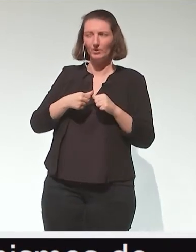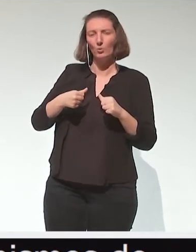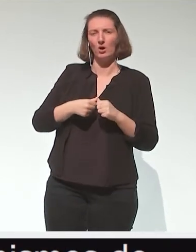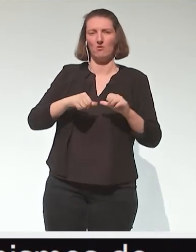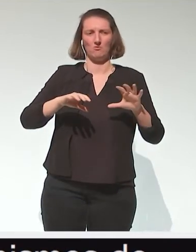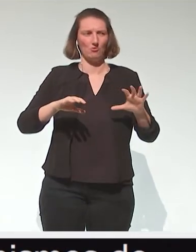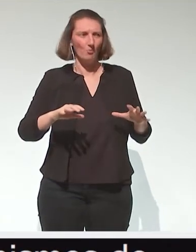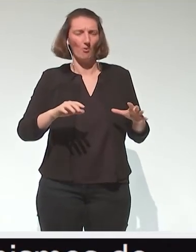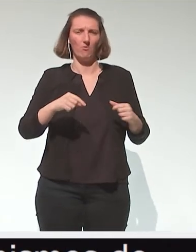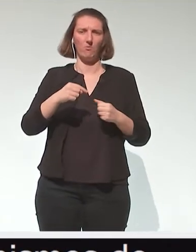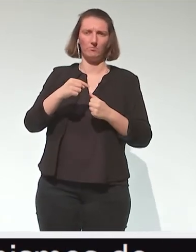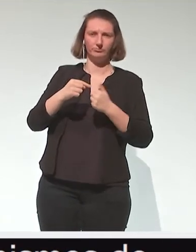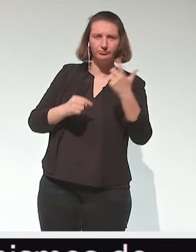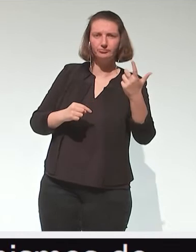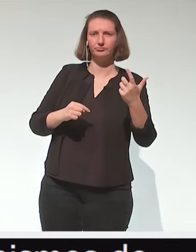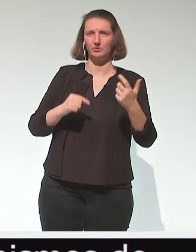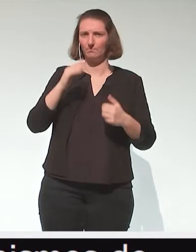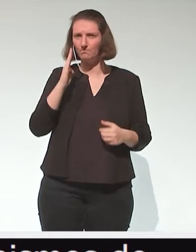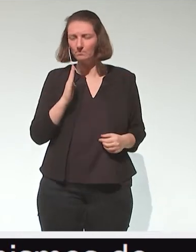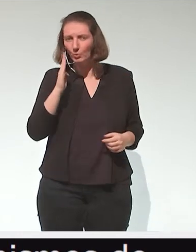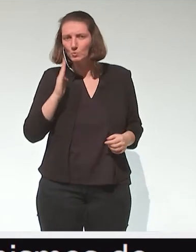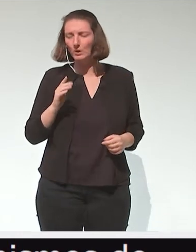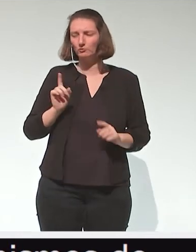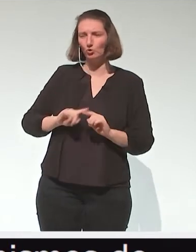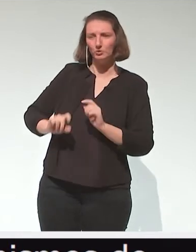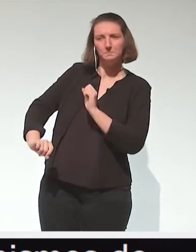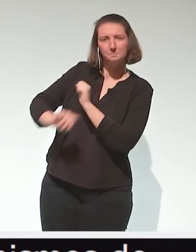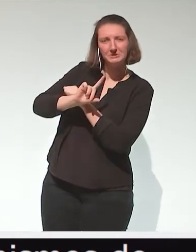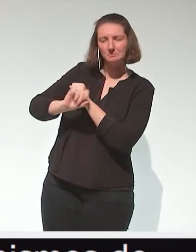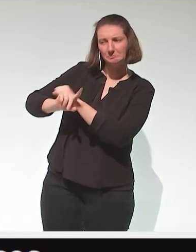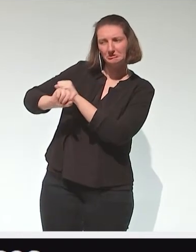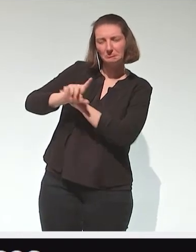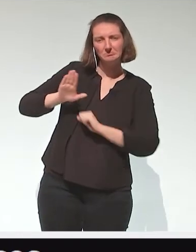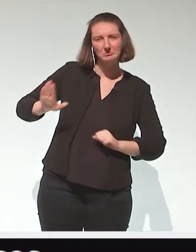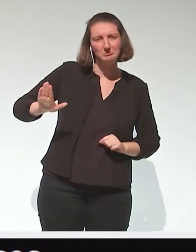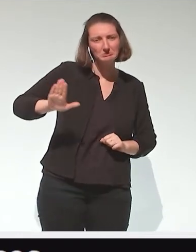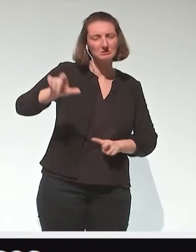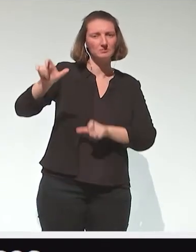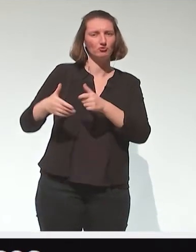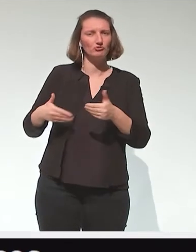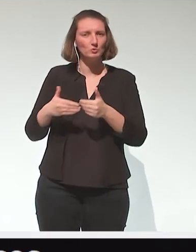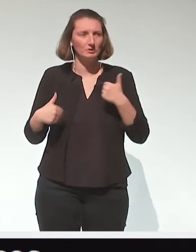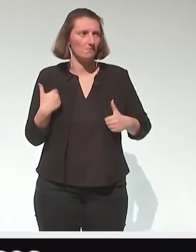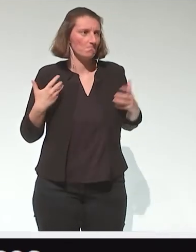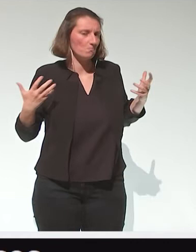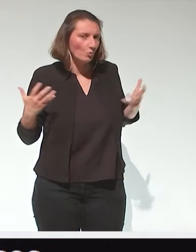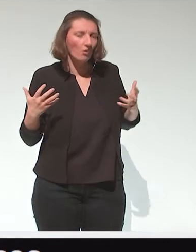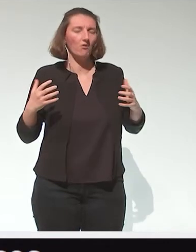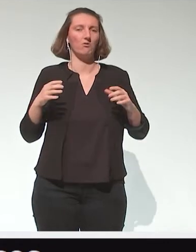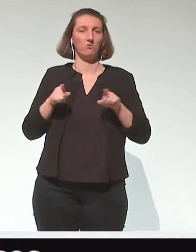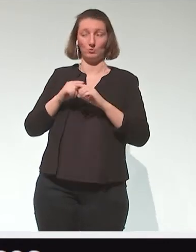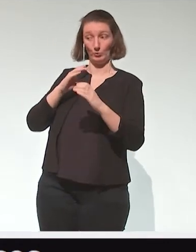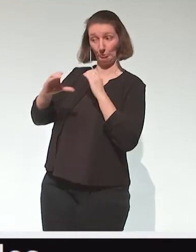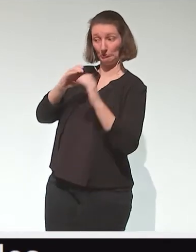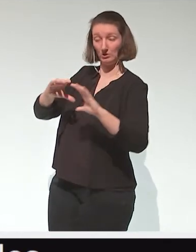specificities of people with disabilities? How do we communicate with them? And the last thing I think I would mention